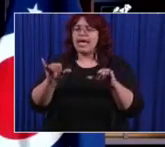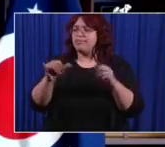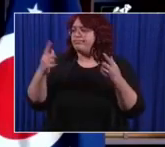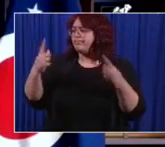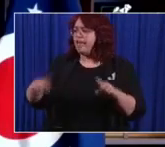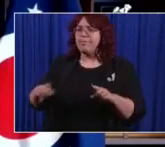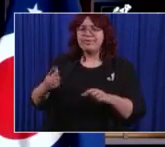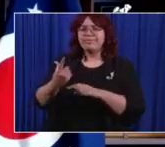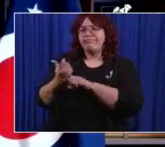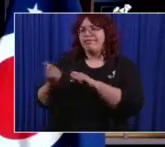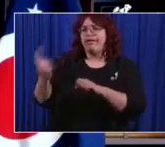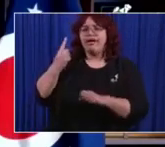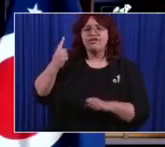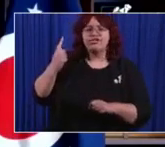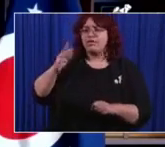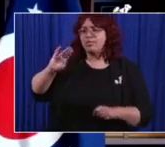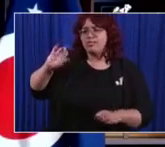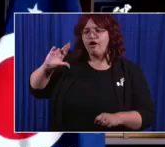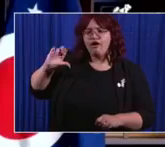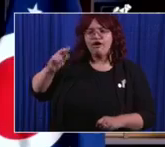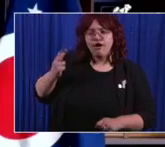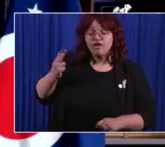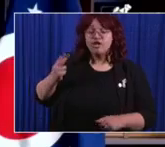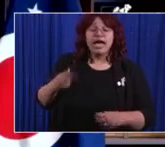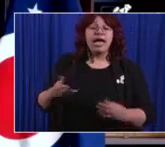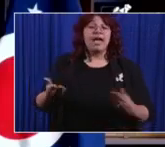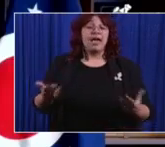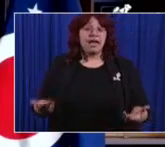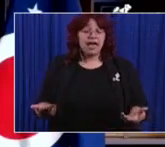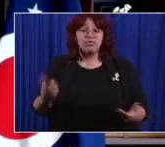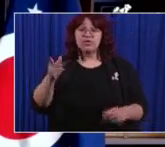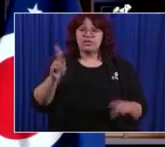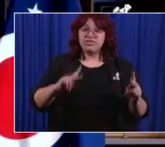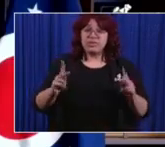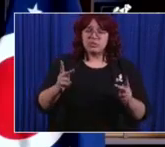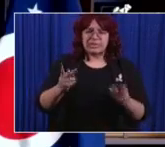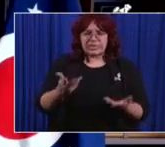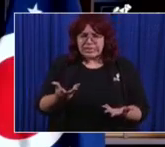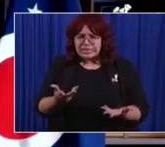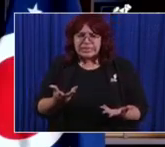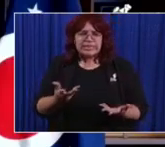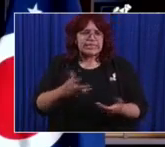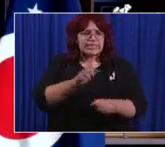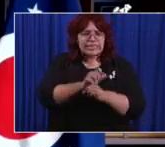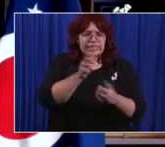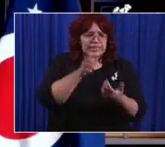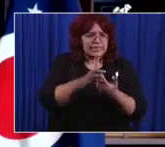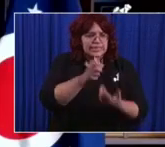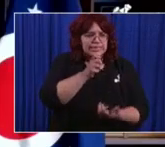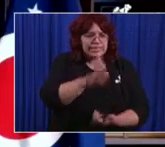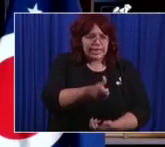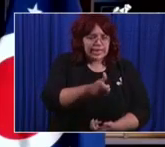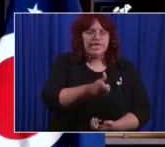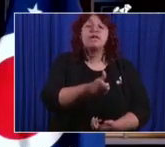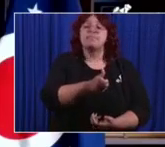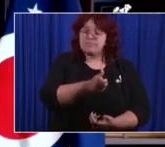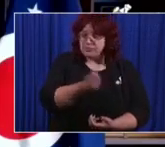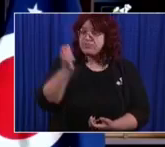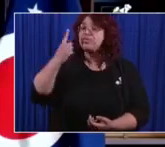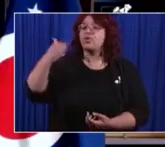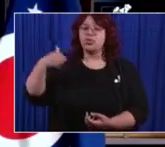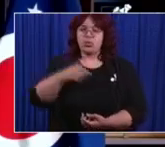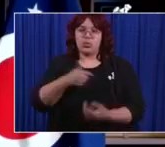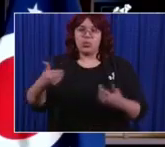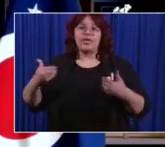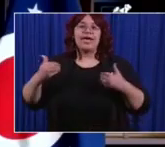programs that can help prepare individuals for the jobs that are being created out there. Individuals can visit ohiomeansjobs.com